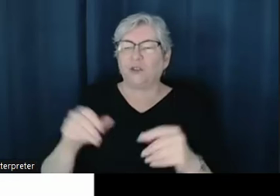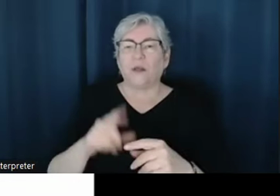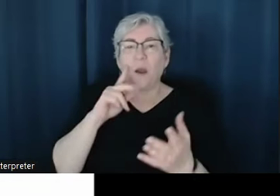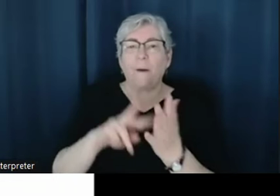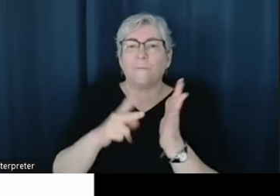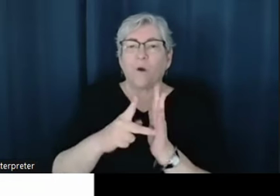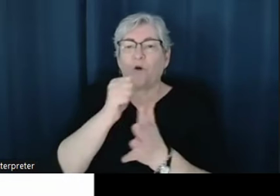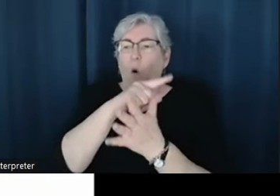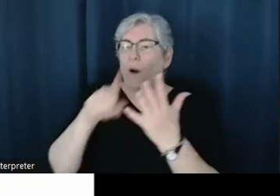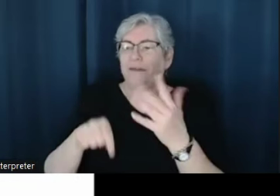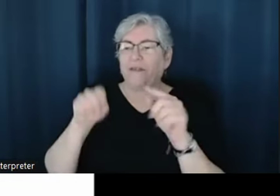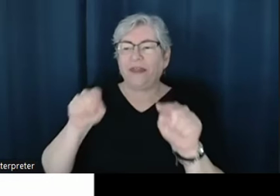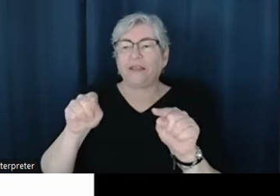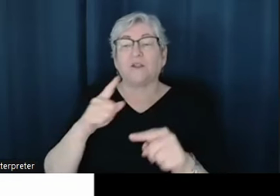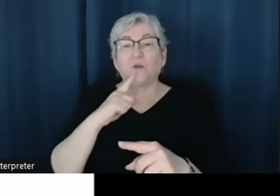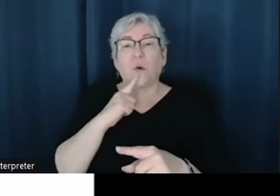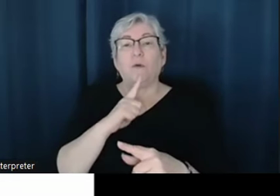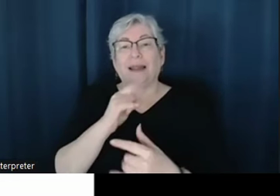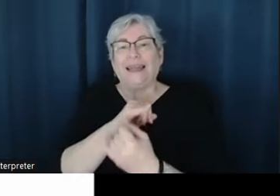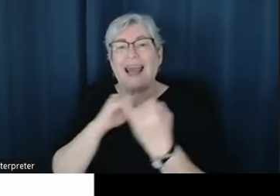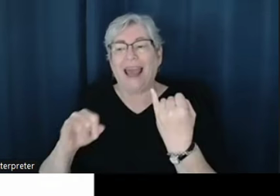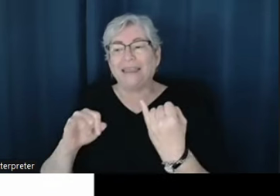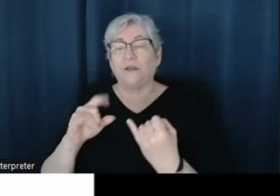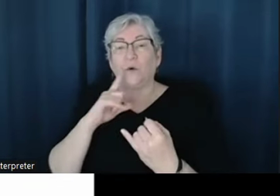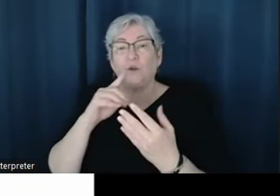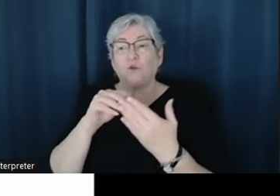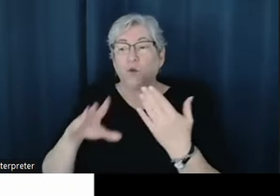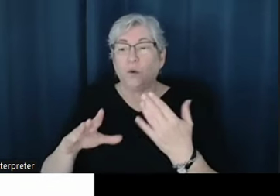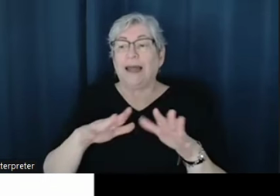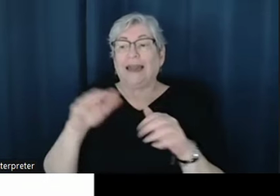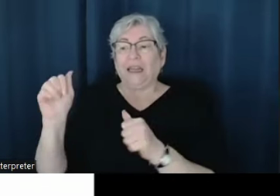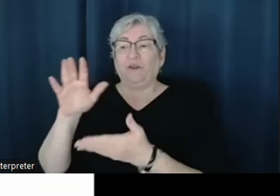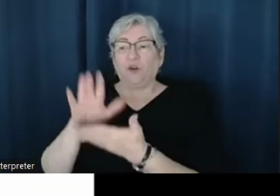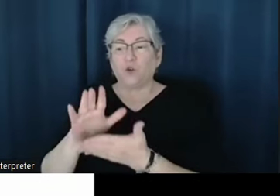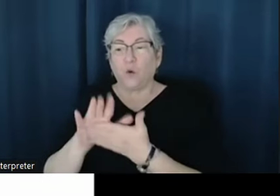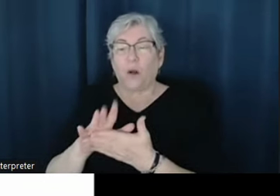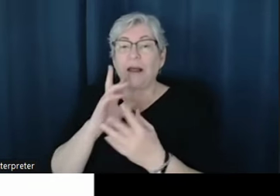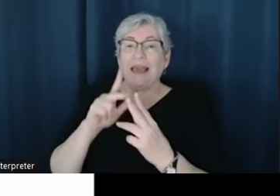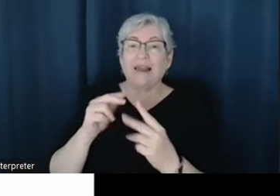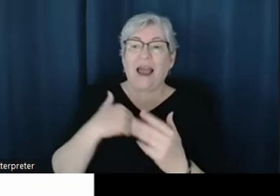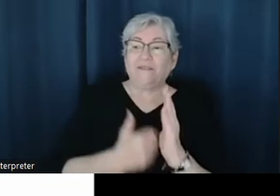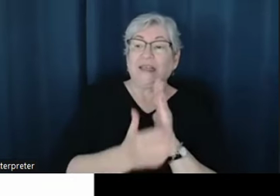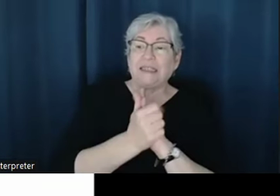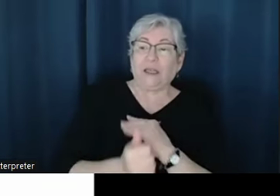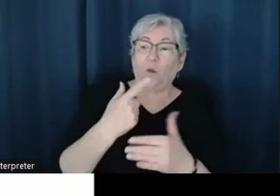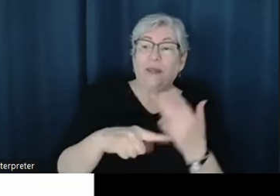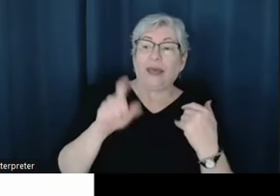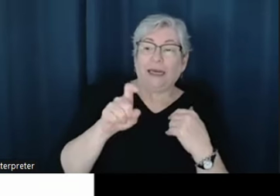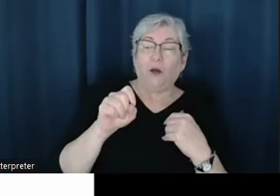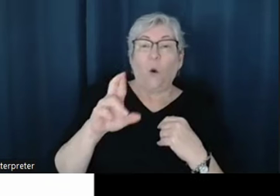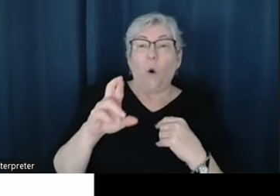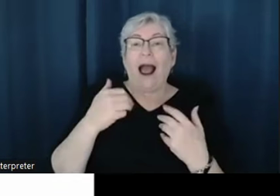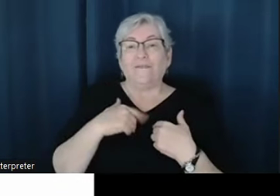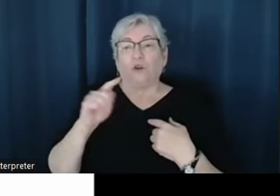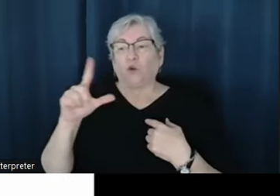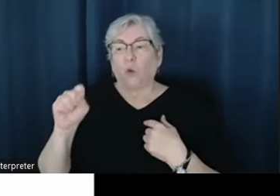all of this stuff is that ultimate outcome, that when students are exiting school, either they have the skills they already need or they have the tools